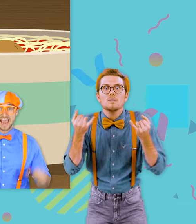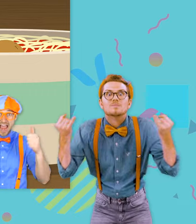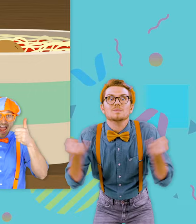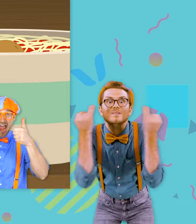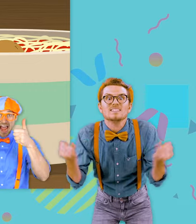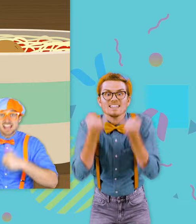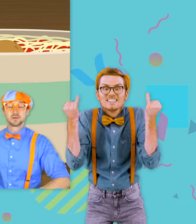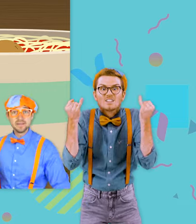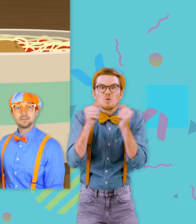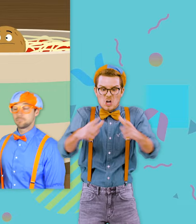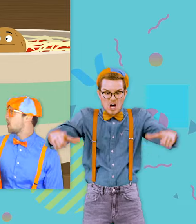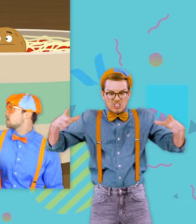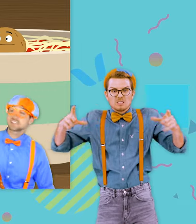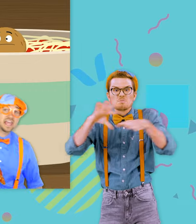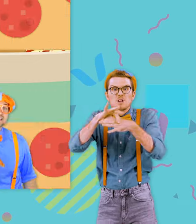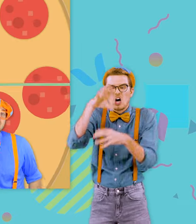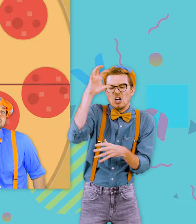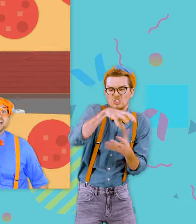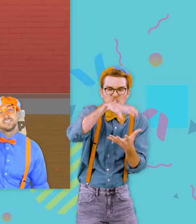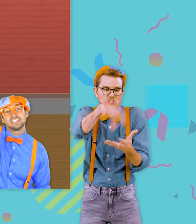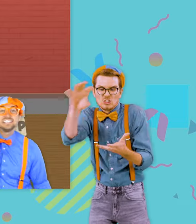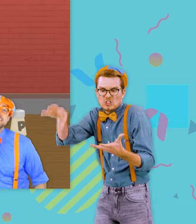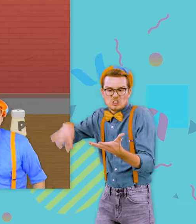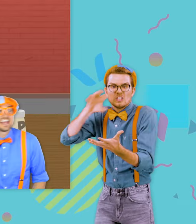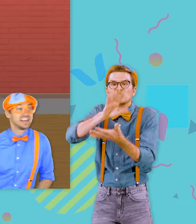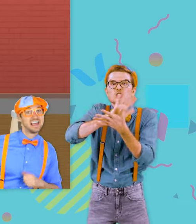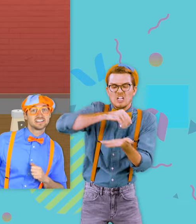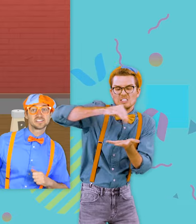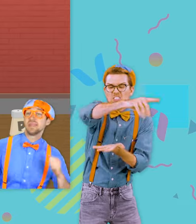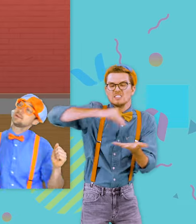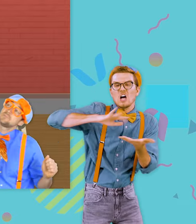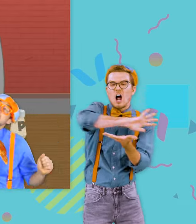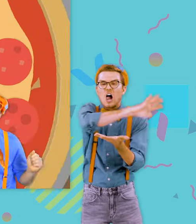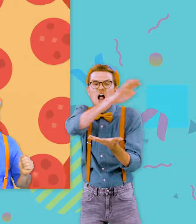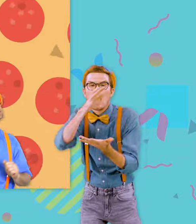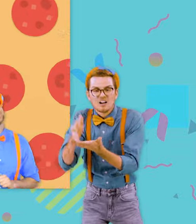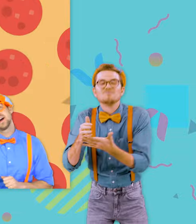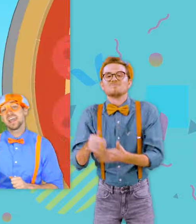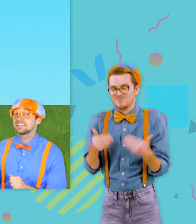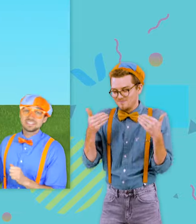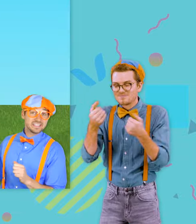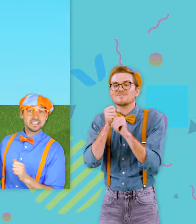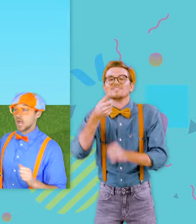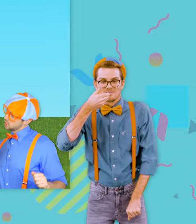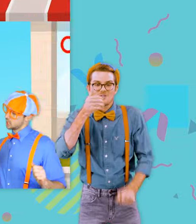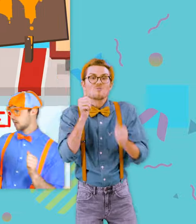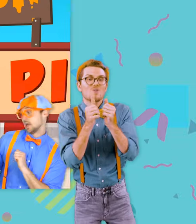spaghetti, with meatballs and lots of cheese. Let's make a pizza with